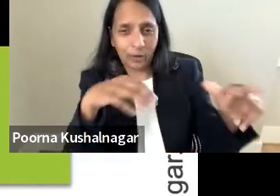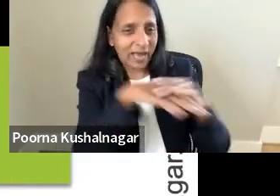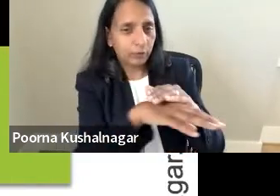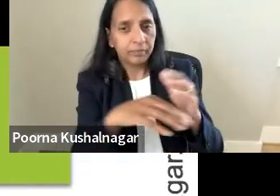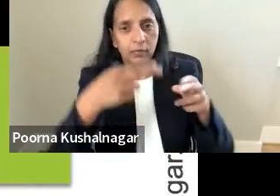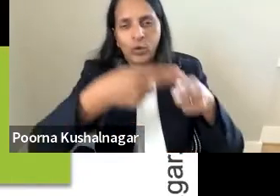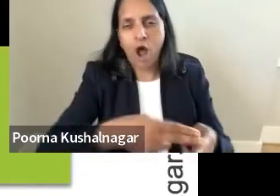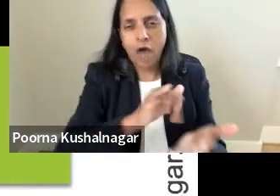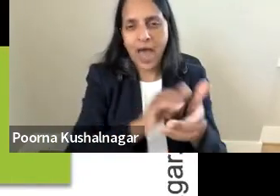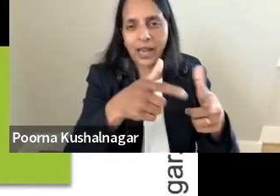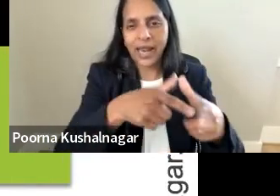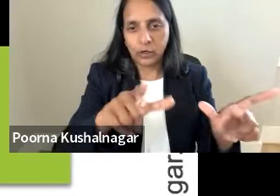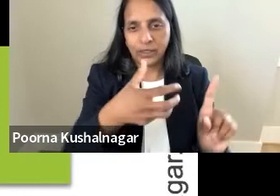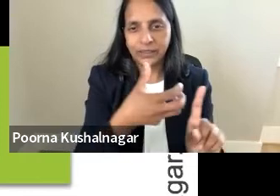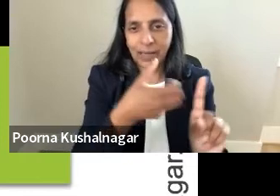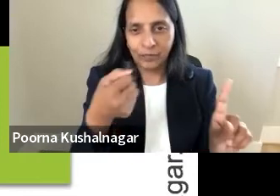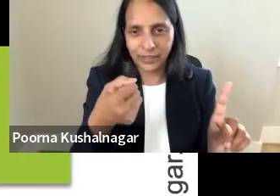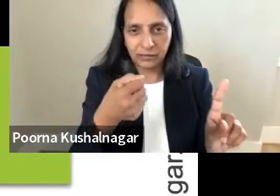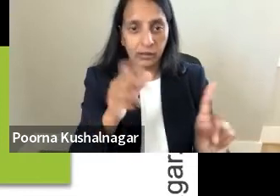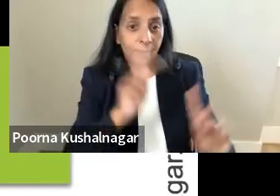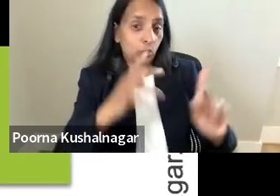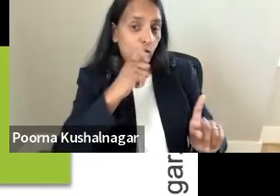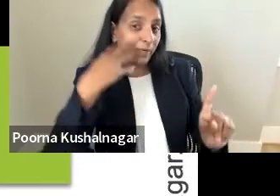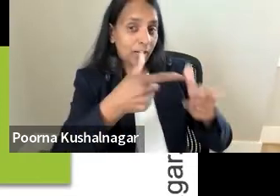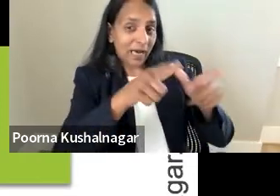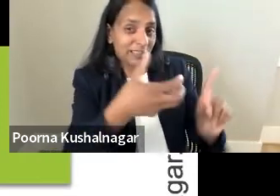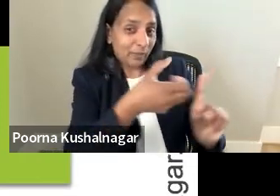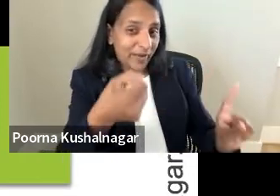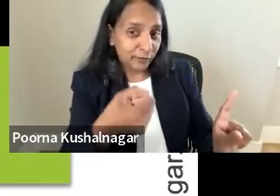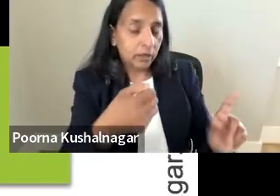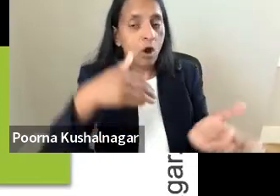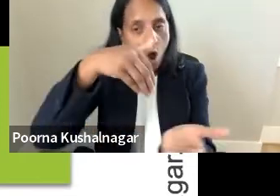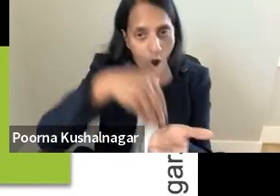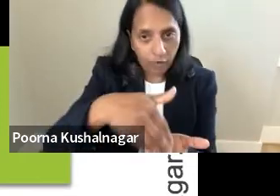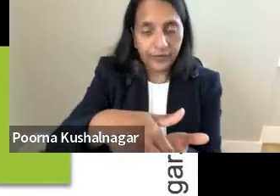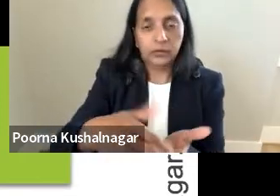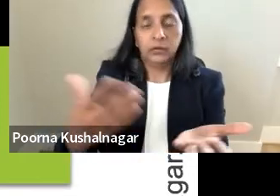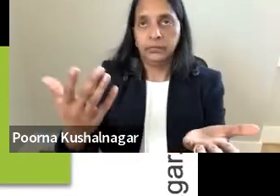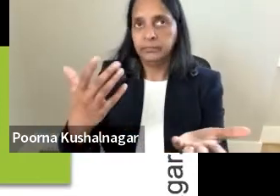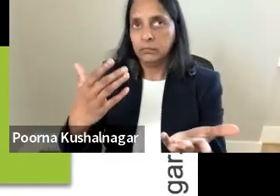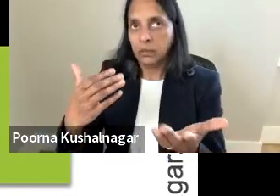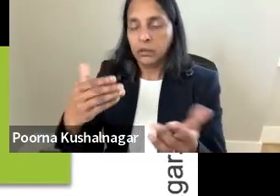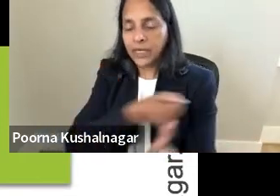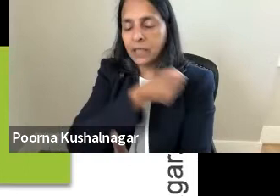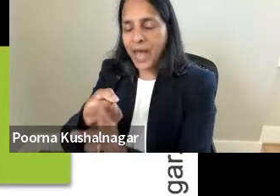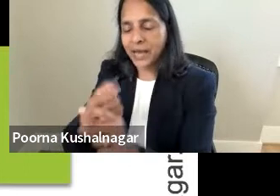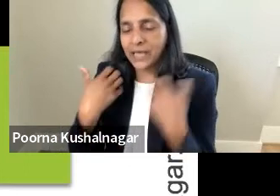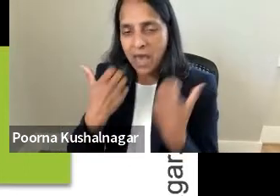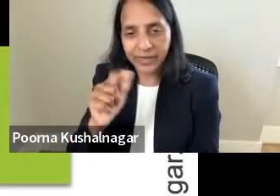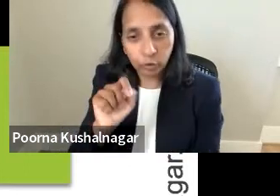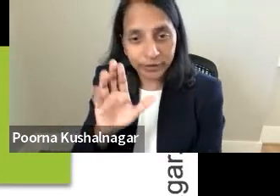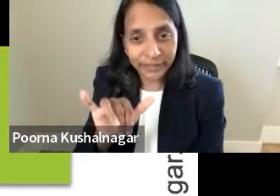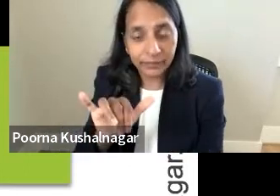who missed language access growing up. We call that experiencing